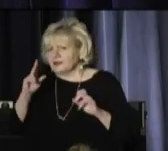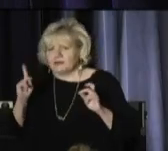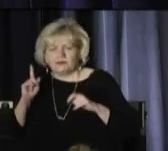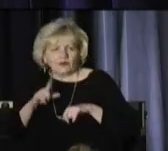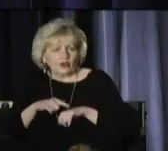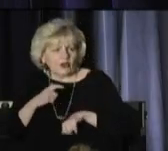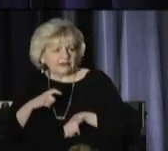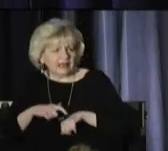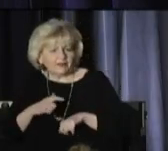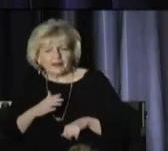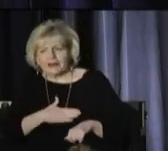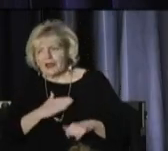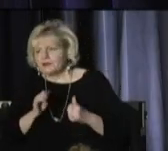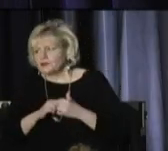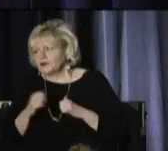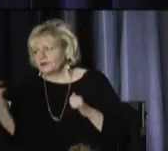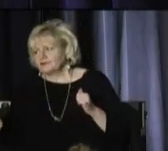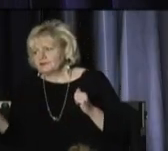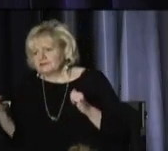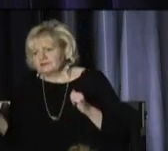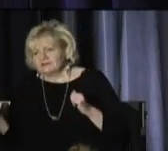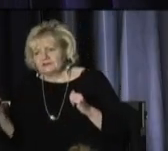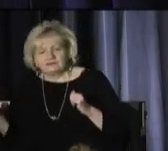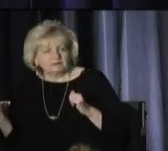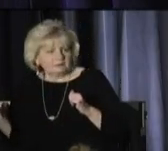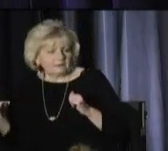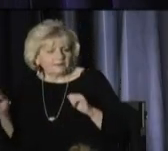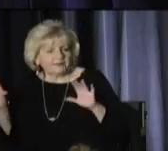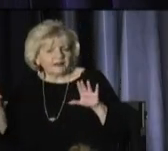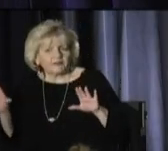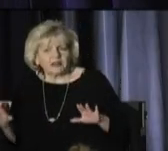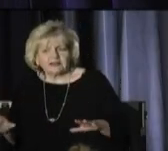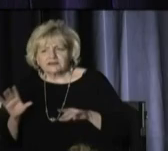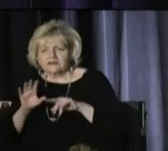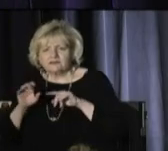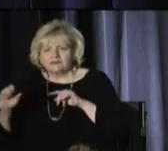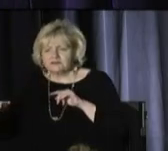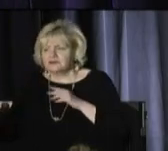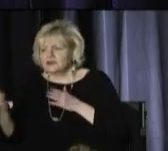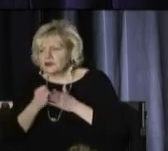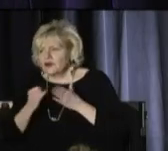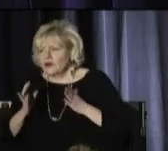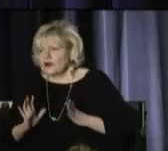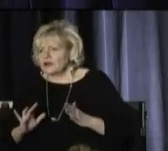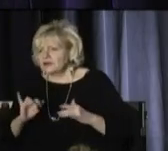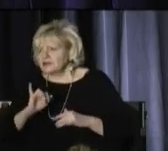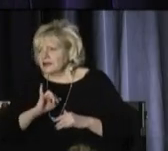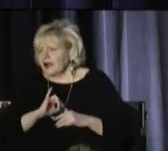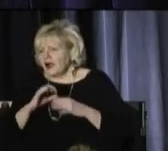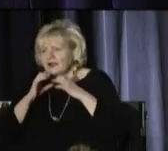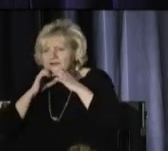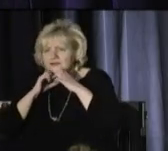with Deesha and Liz, this amazing artist who I adore.